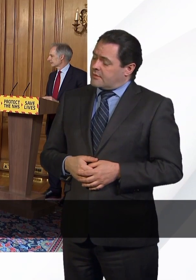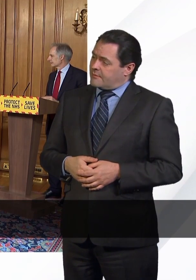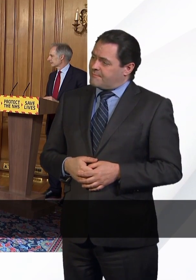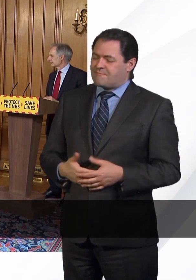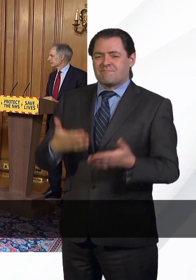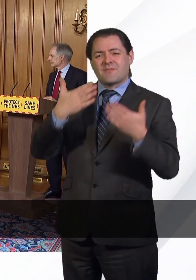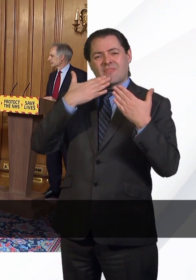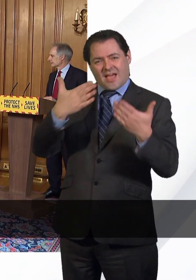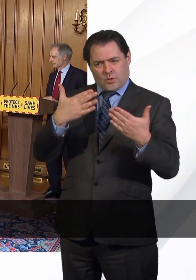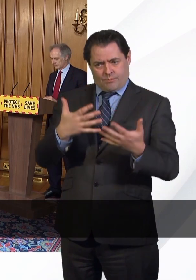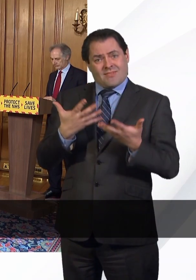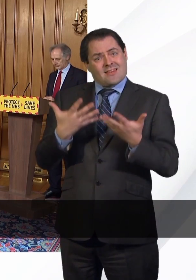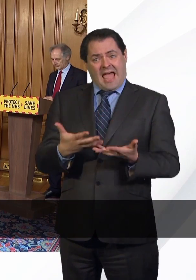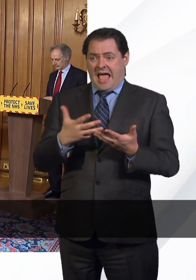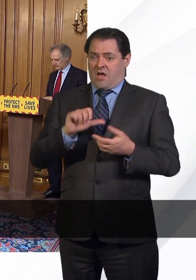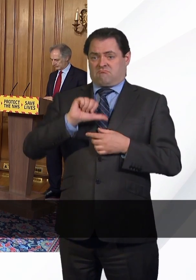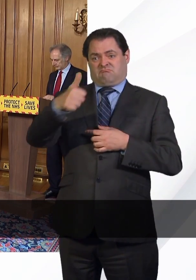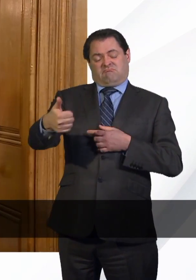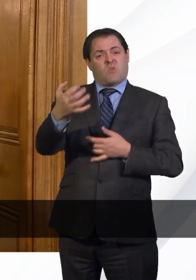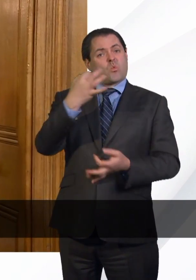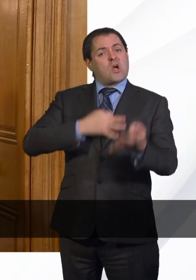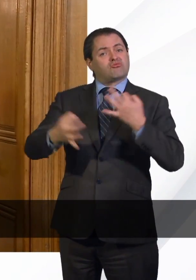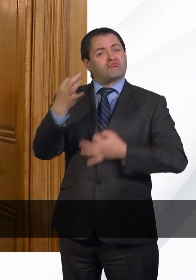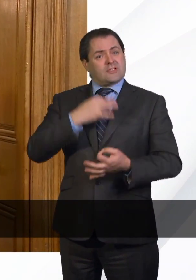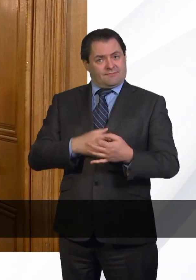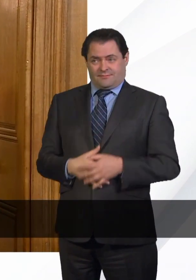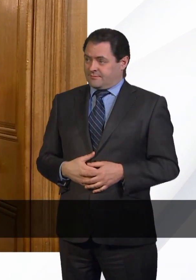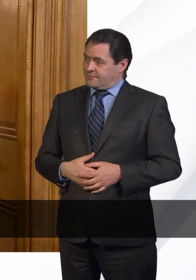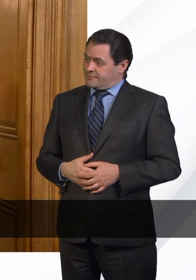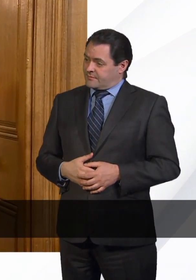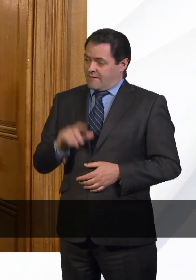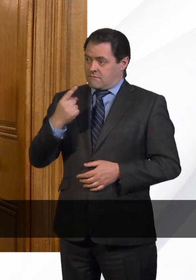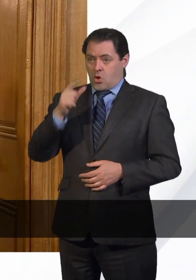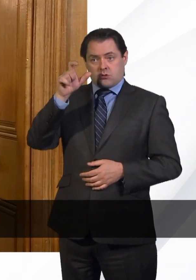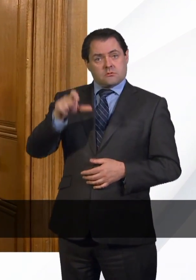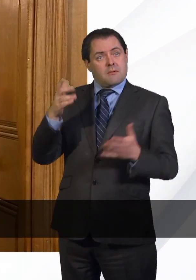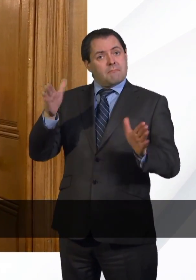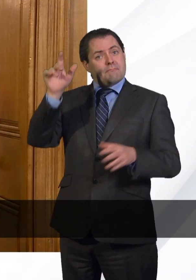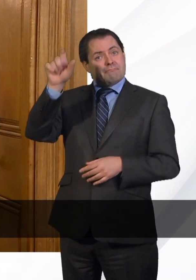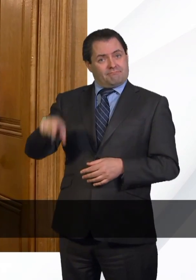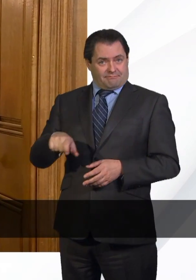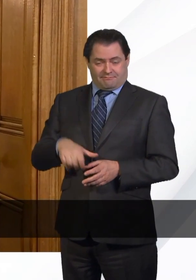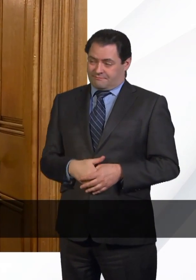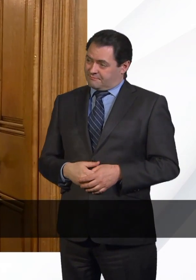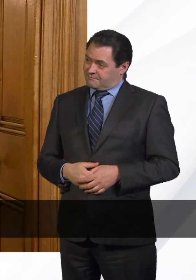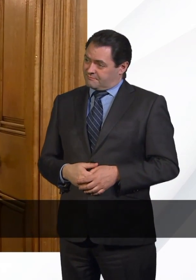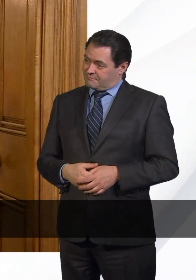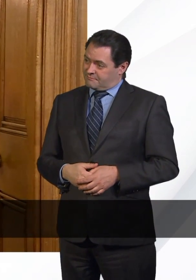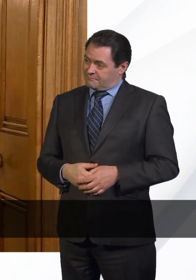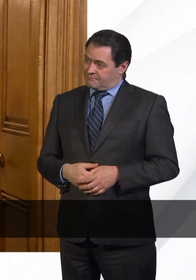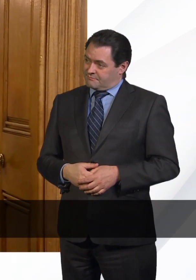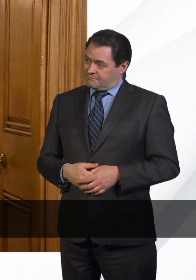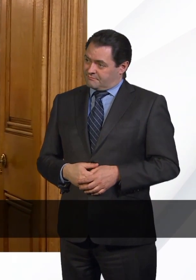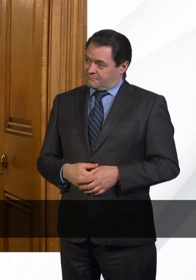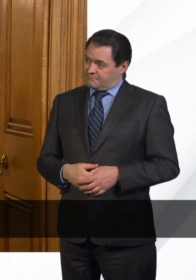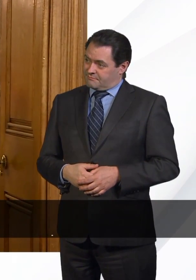to take questions. And the first question is from a member of the public. We have a video